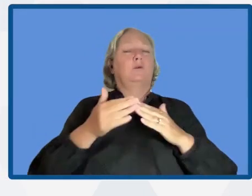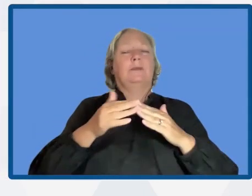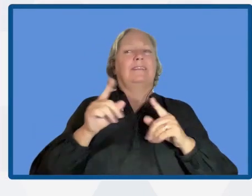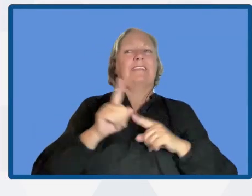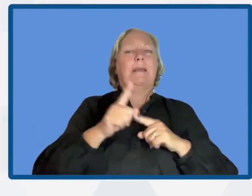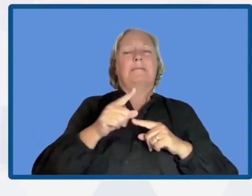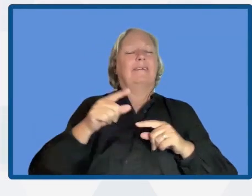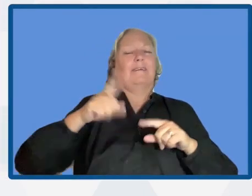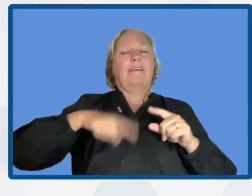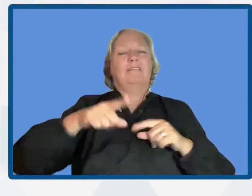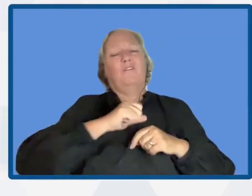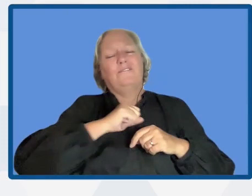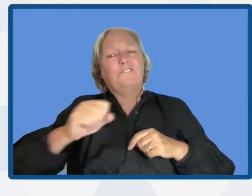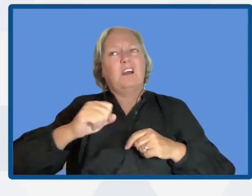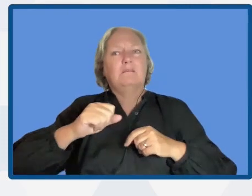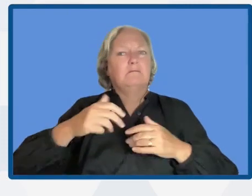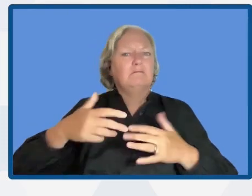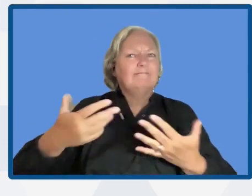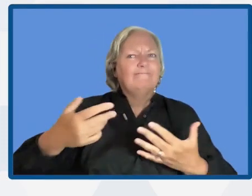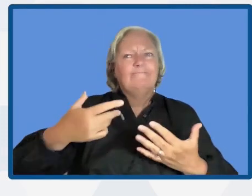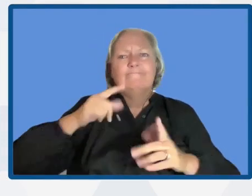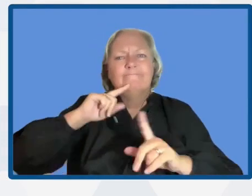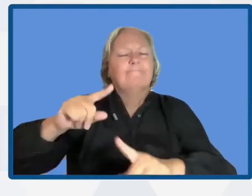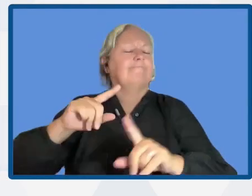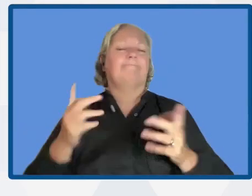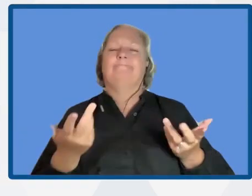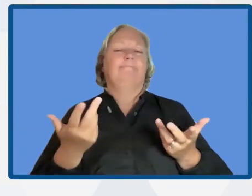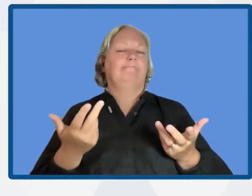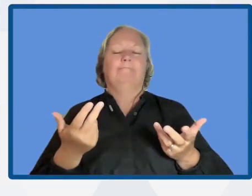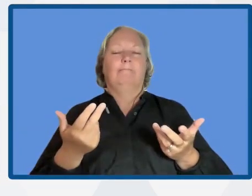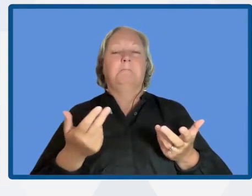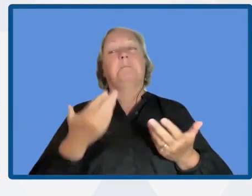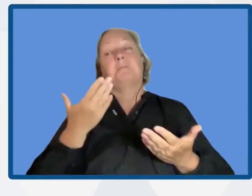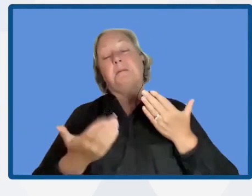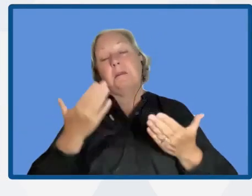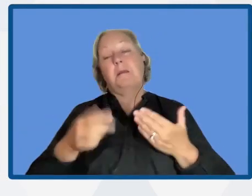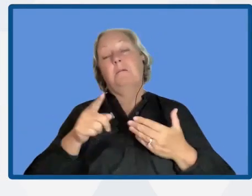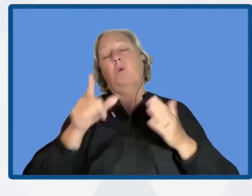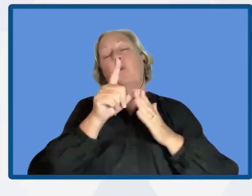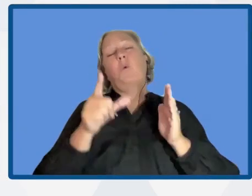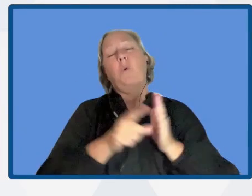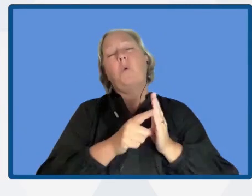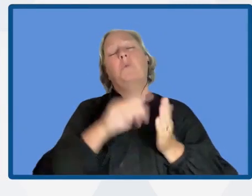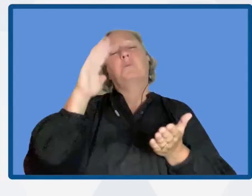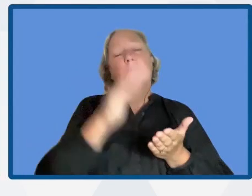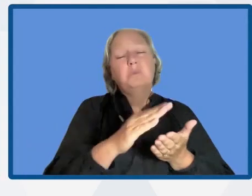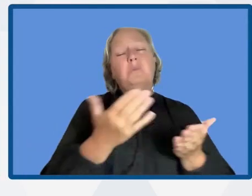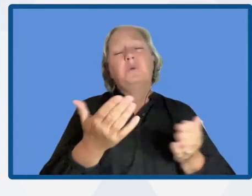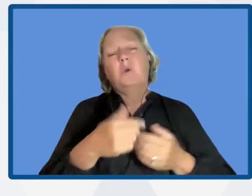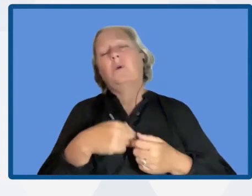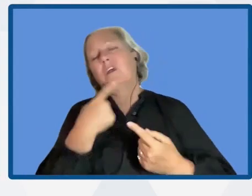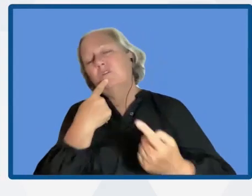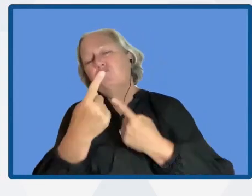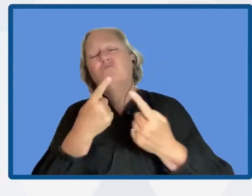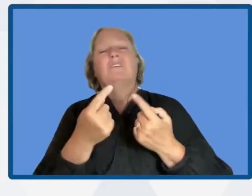We could have reduced the loss to a certain extent. Well, we've been discussing different models and approaches